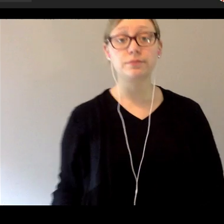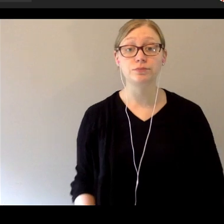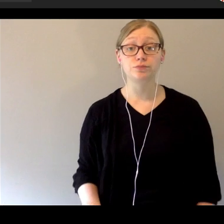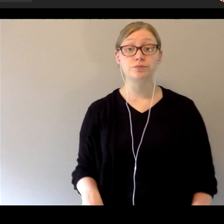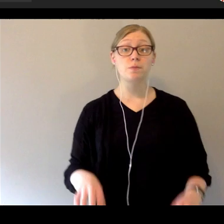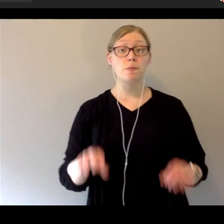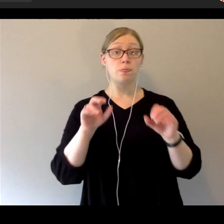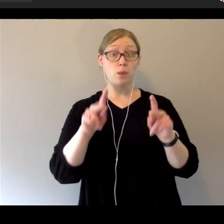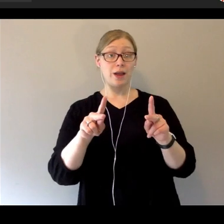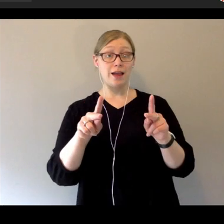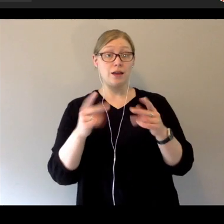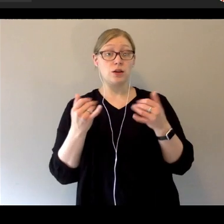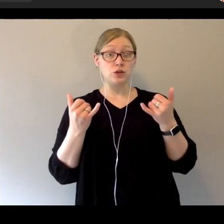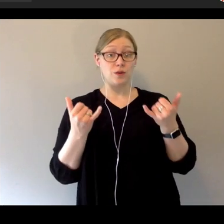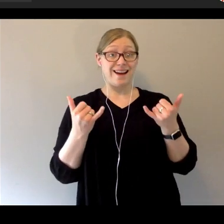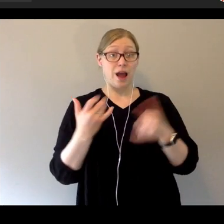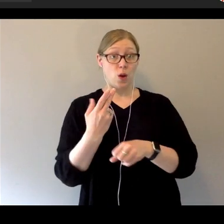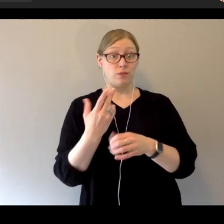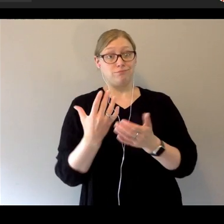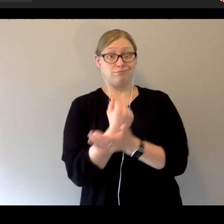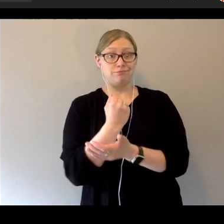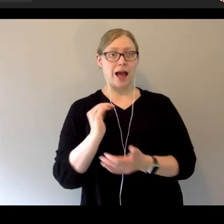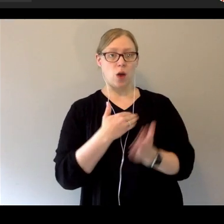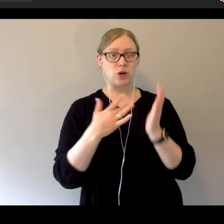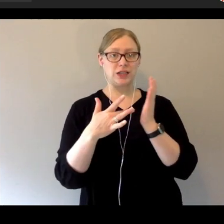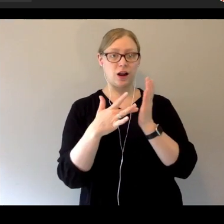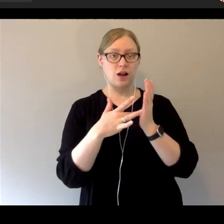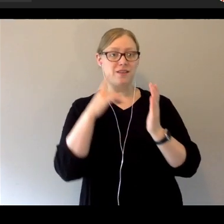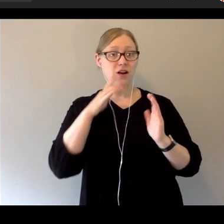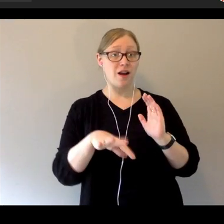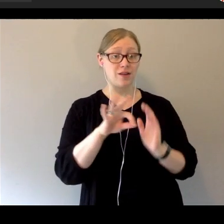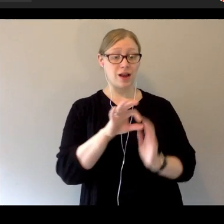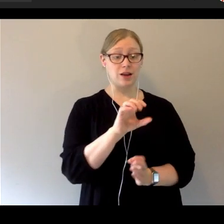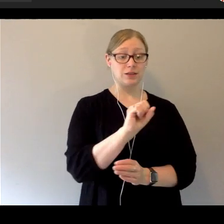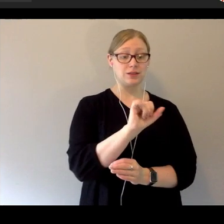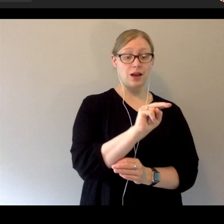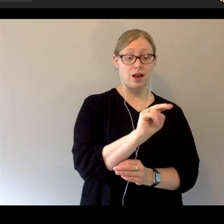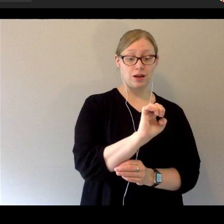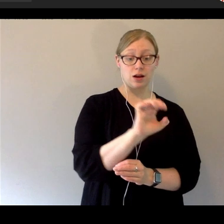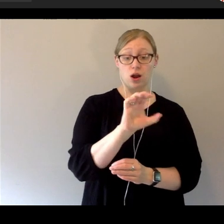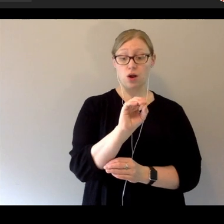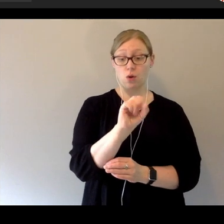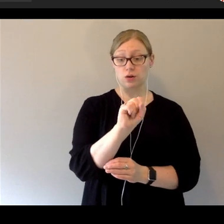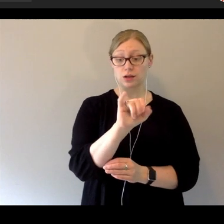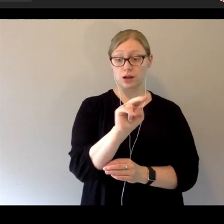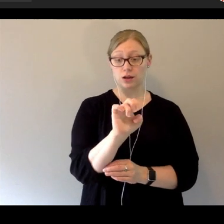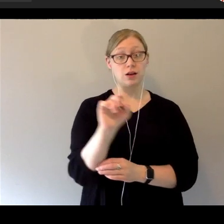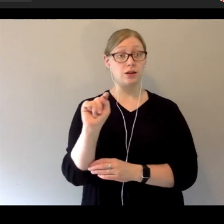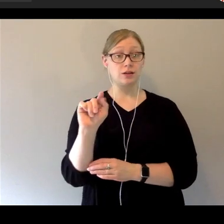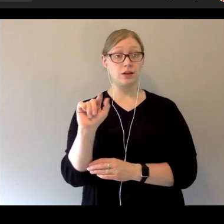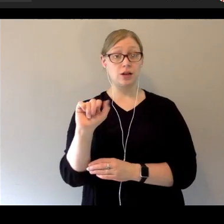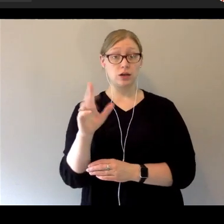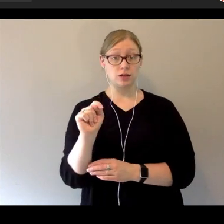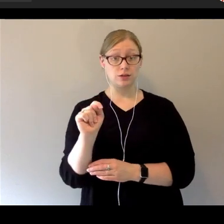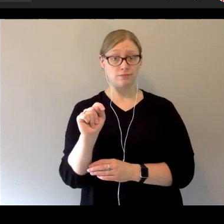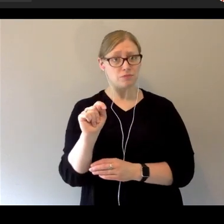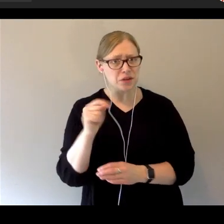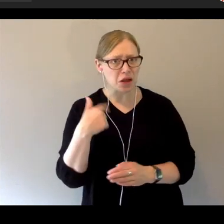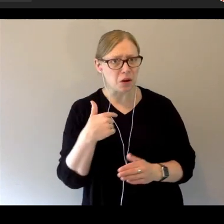All right, so we're going to use our technology today to find our sine, cosine, and tangent because there's lots of different angle measures. And although we